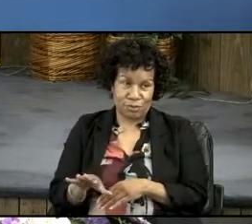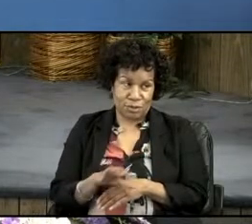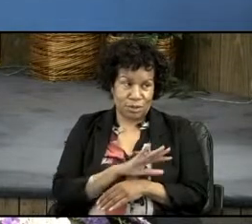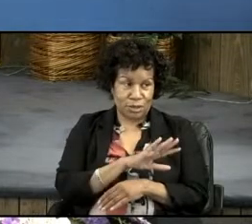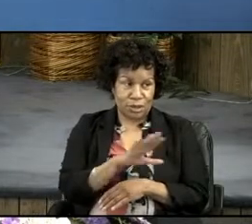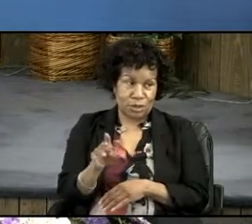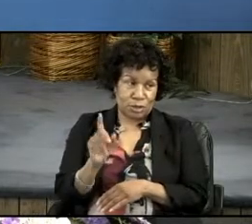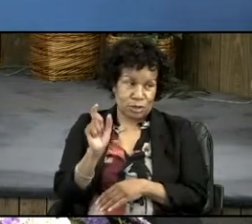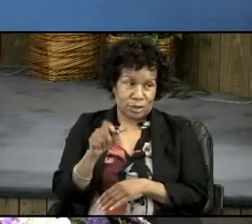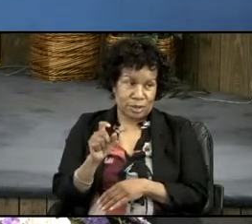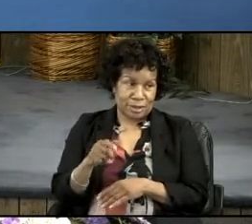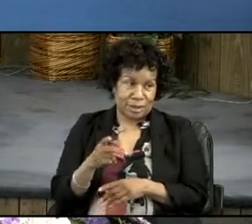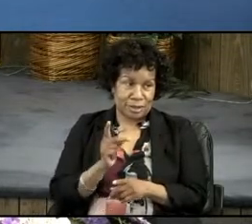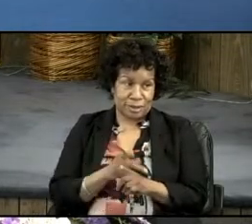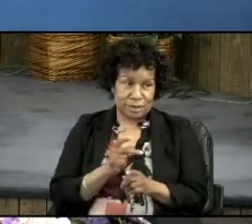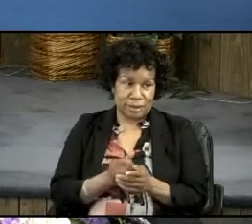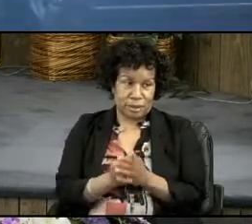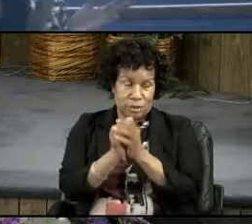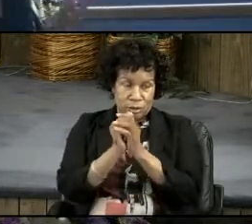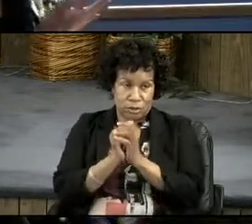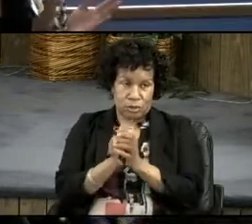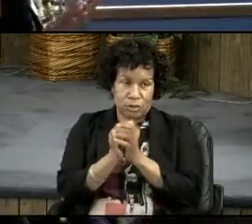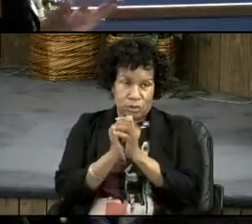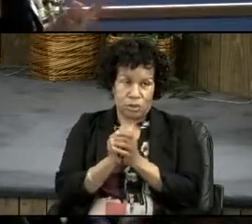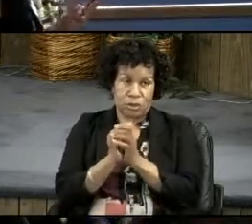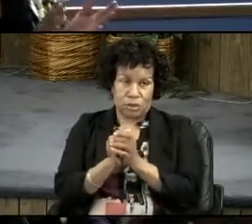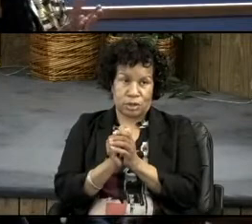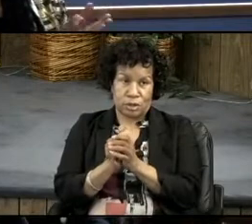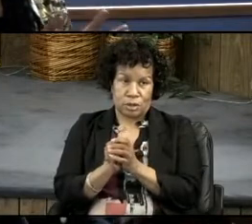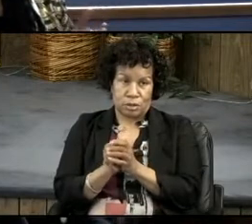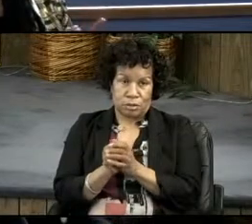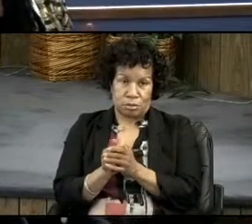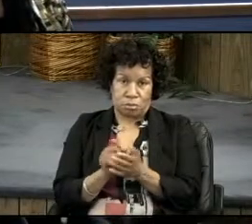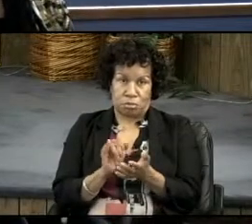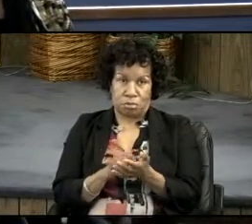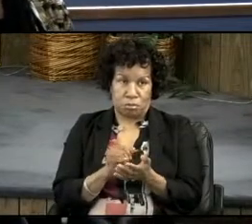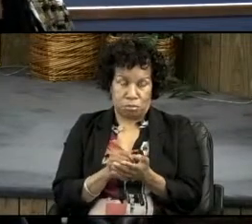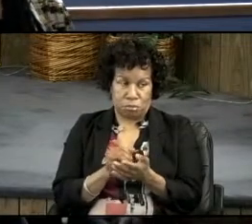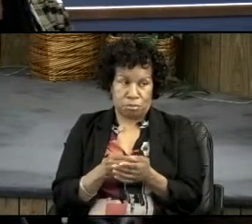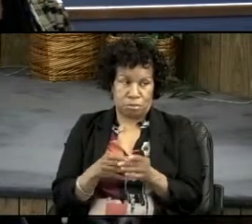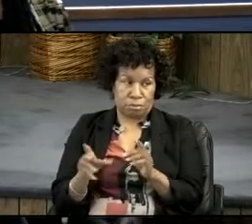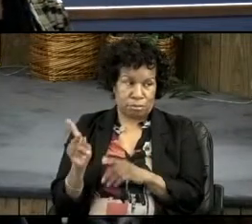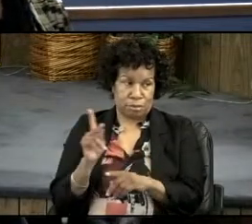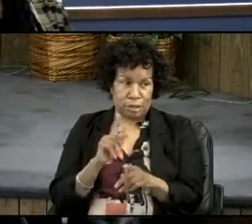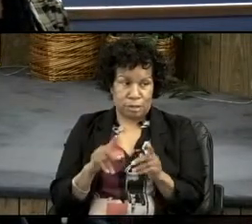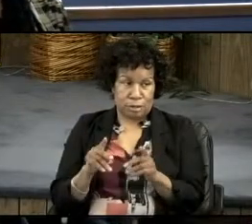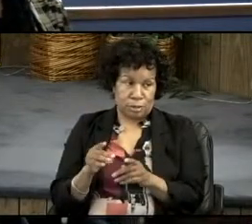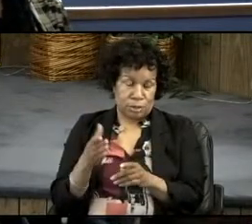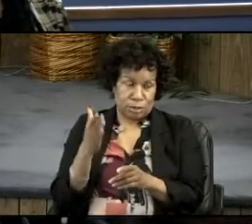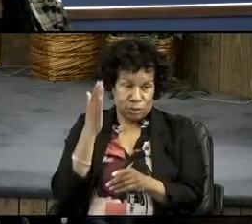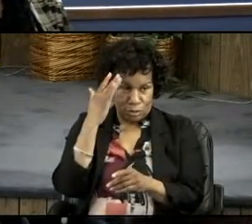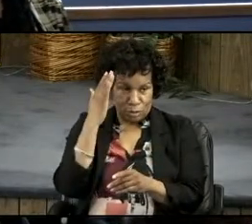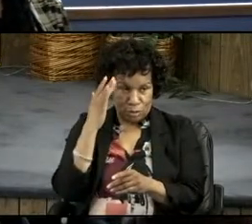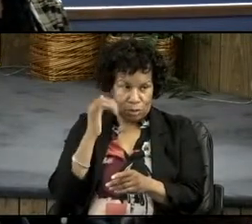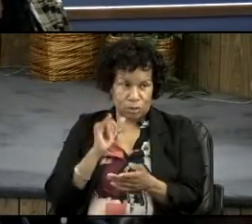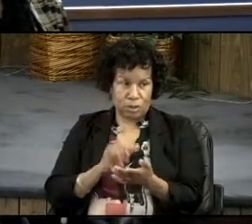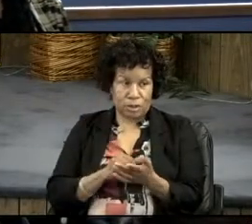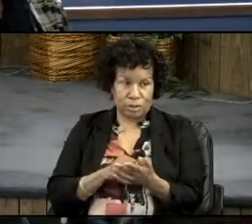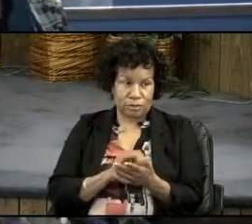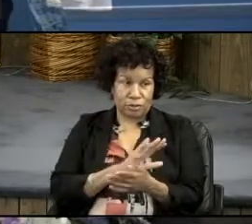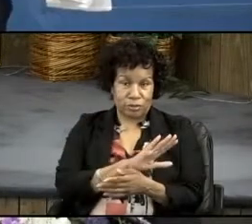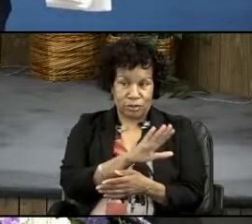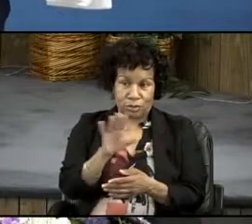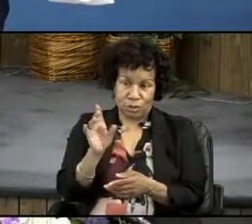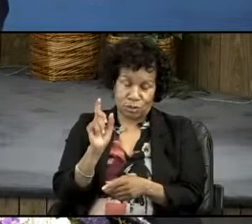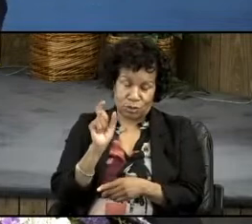right. You need to worship to the point where the deaconess trying to decide whether to come and be ready to catch